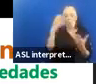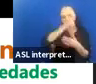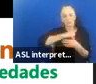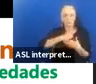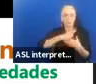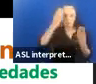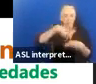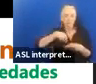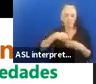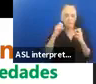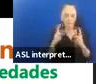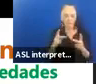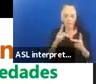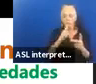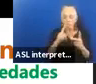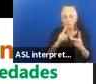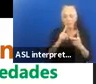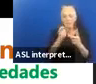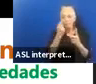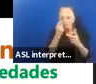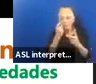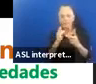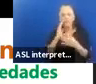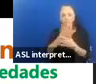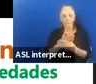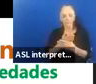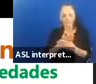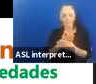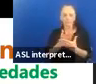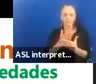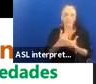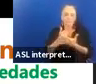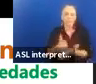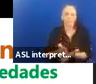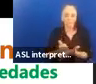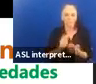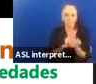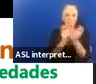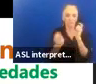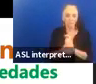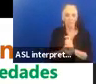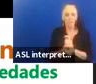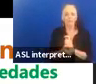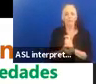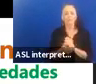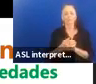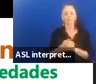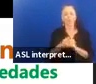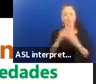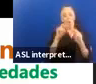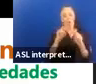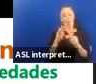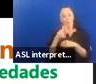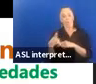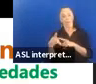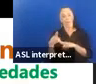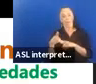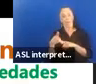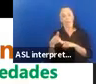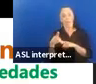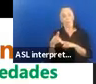the opportunity to intervene where we really need to. And when you look at this map, some of the